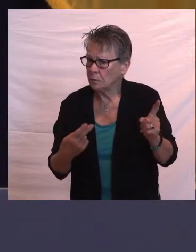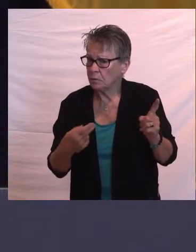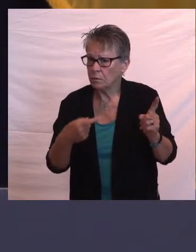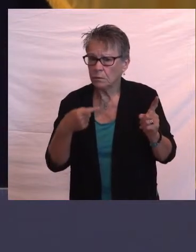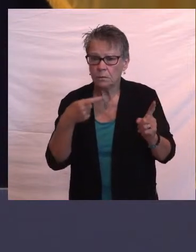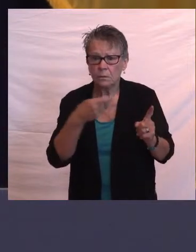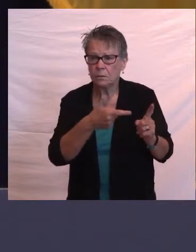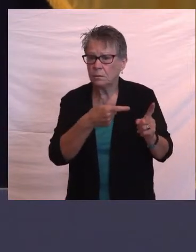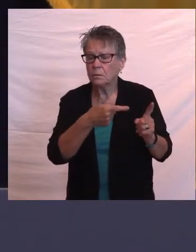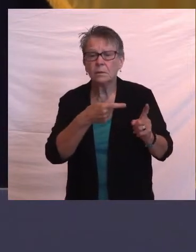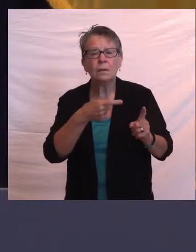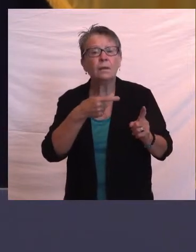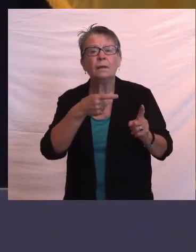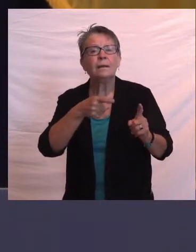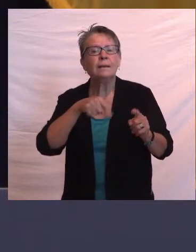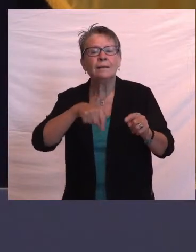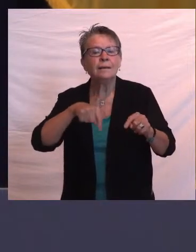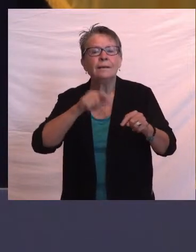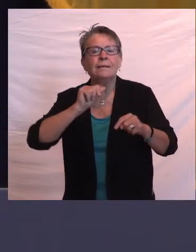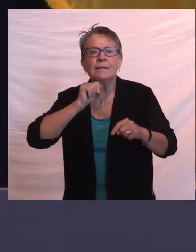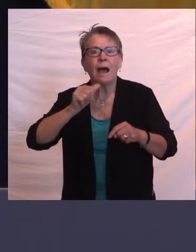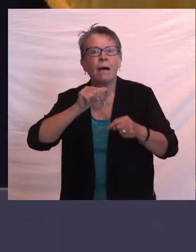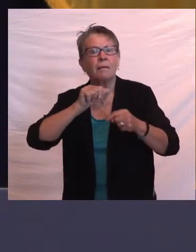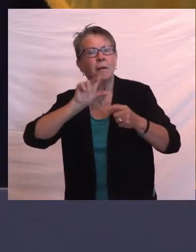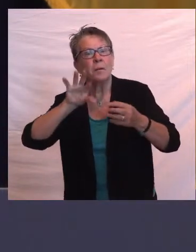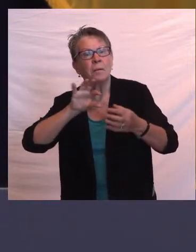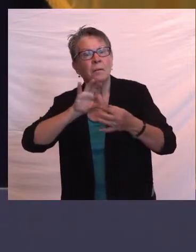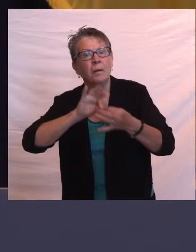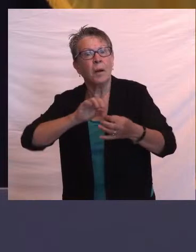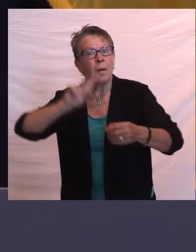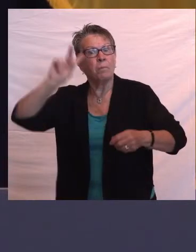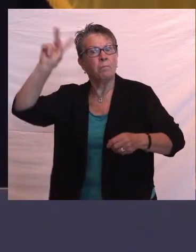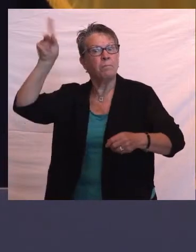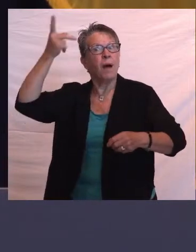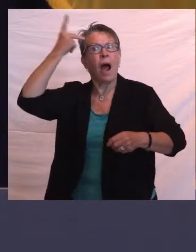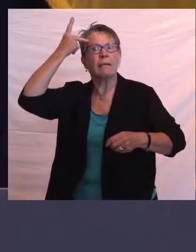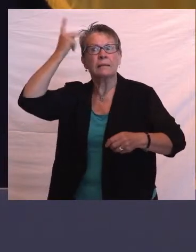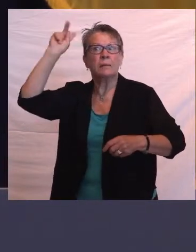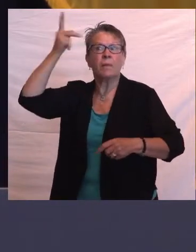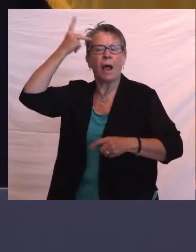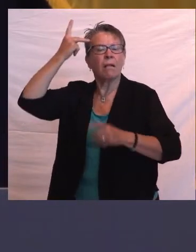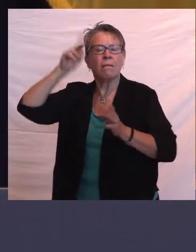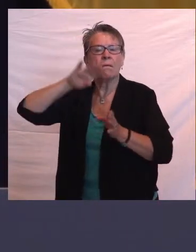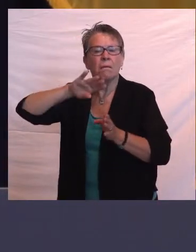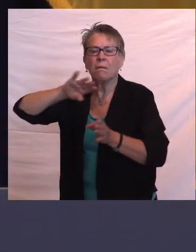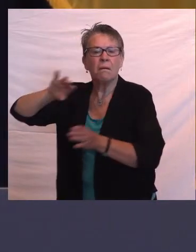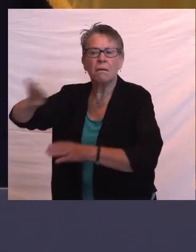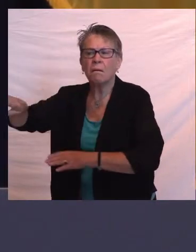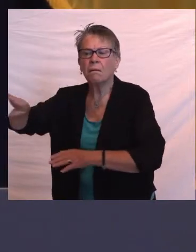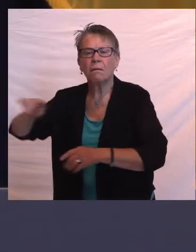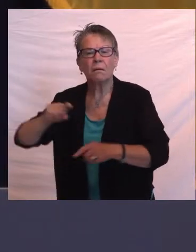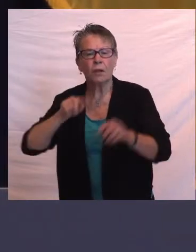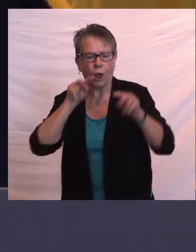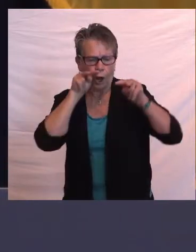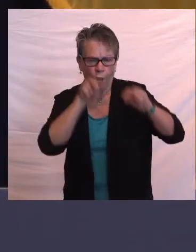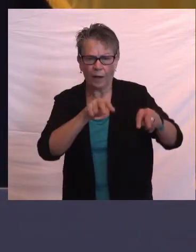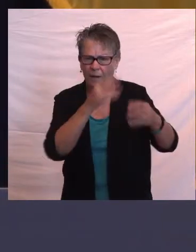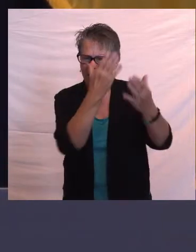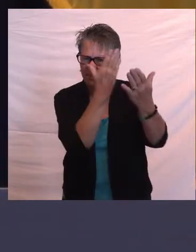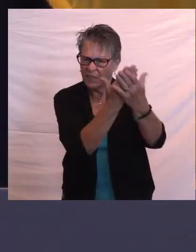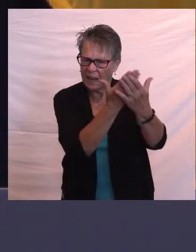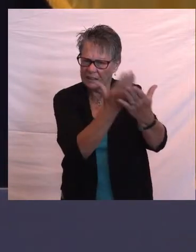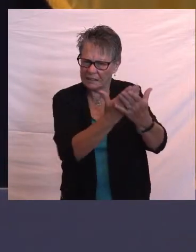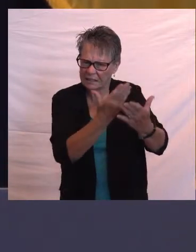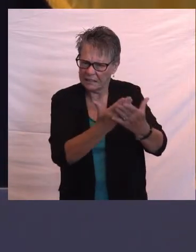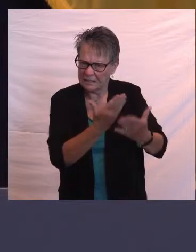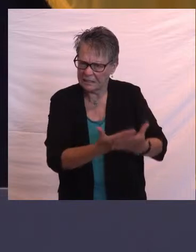you to prove that you had X or you worked in Y or give us your driver's license or any of that. Our view was the more